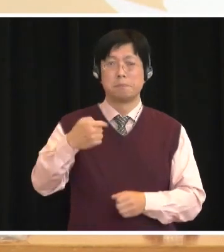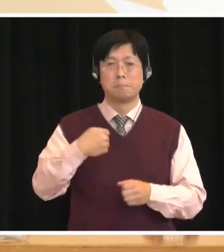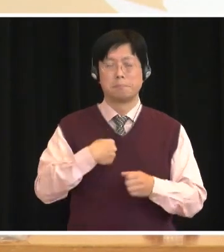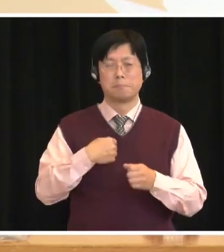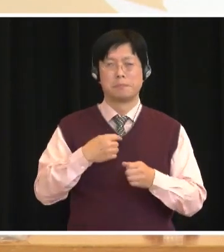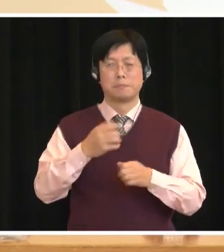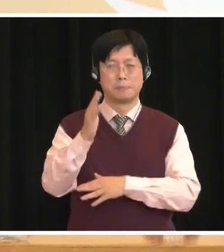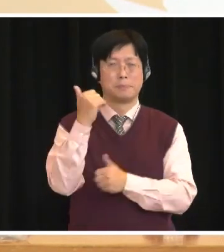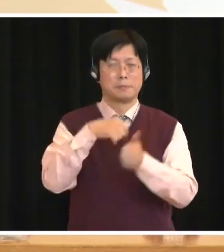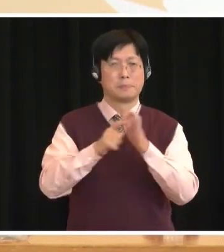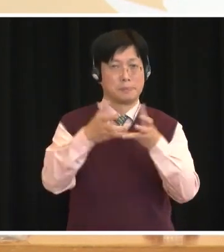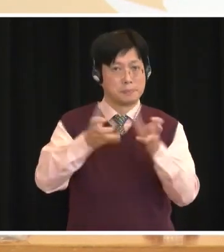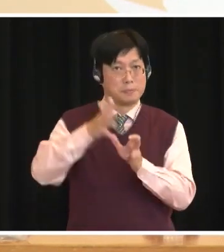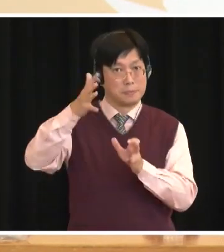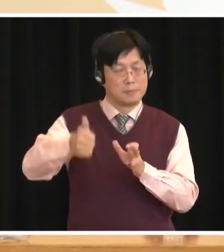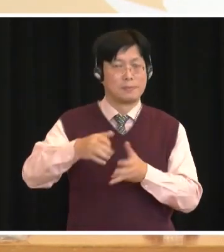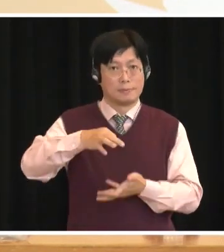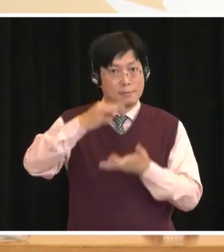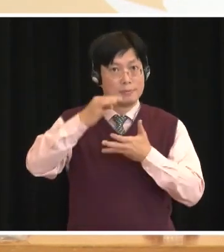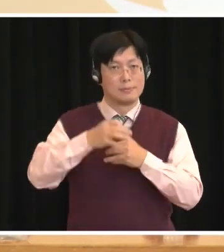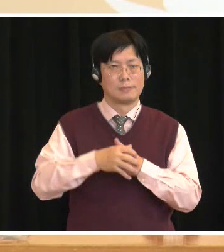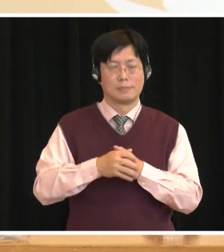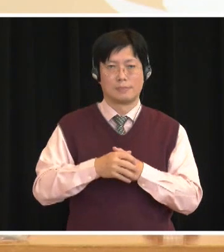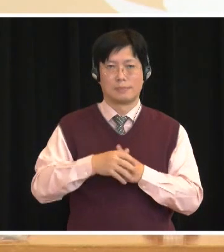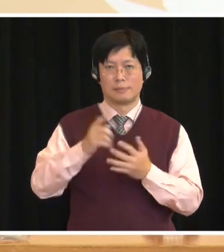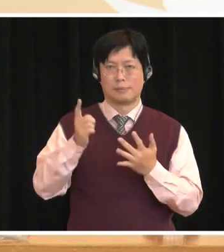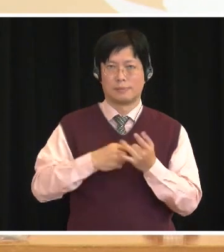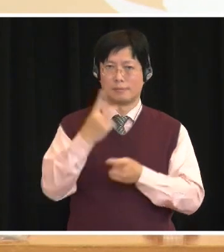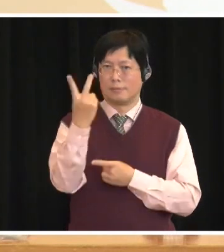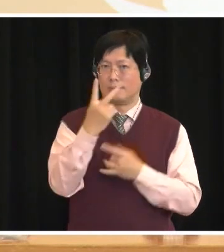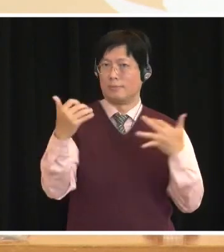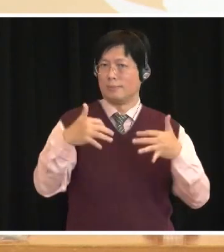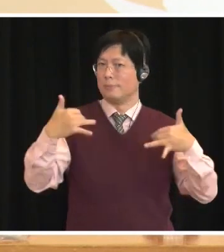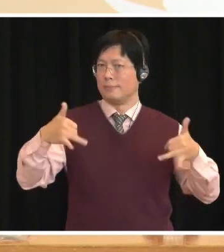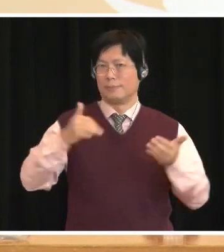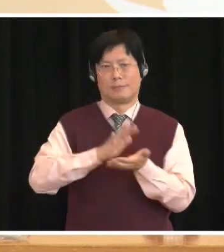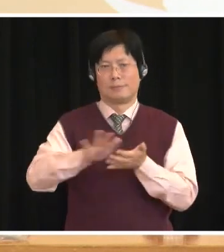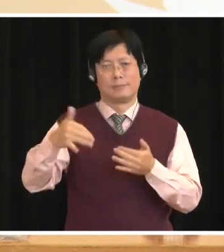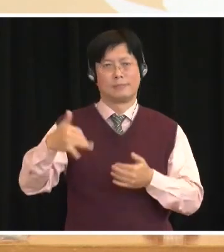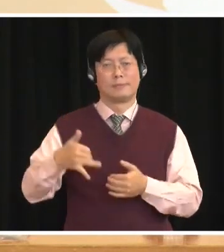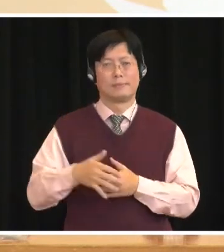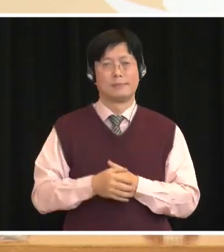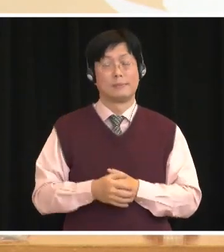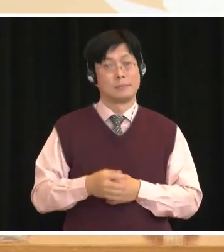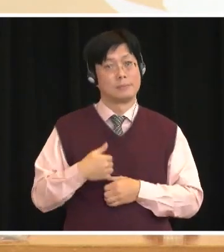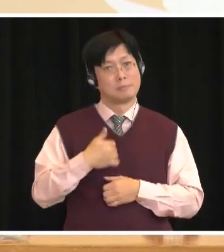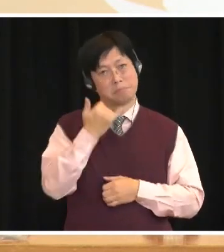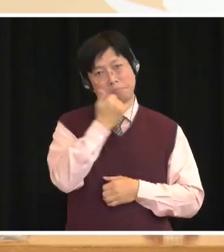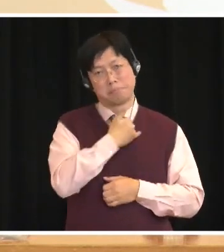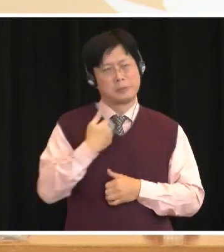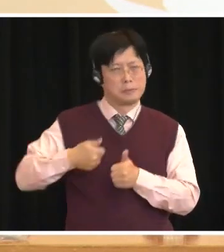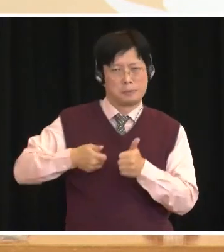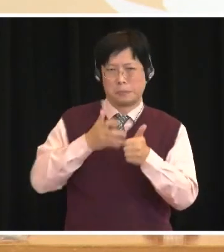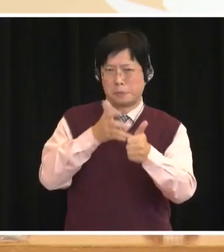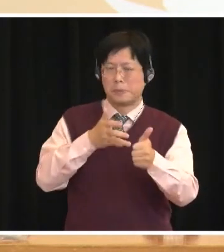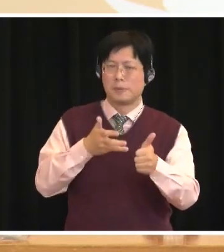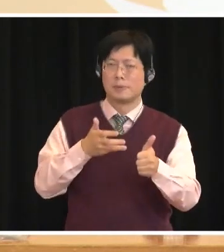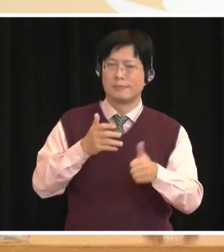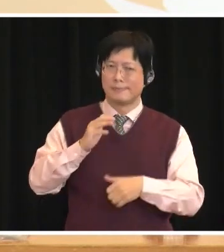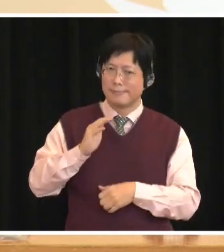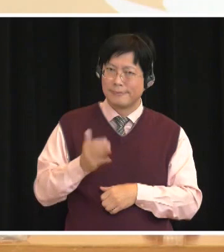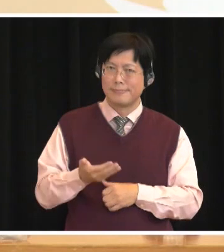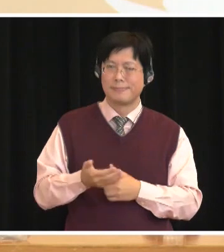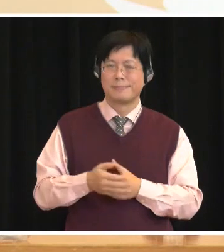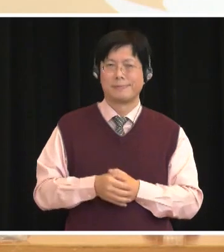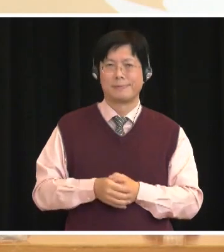We have perhaps a lot of follow-up questions, but the question is, Your Excellency, whether we need